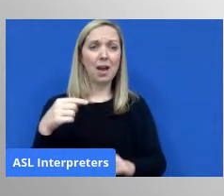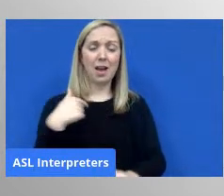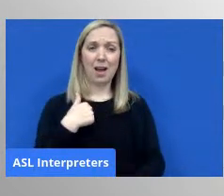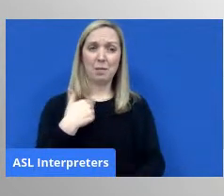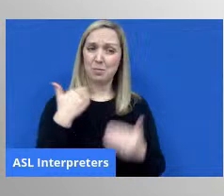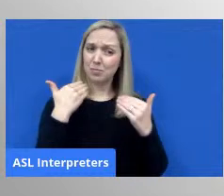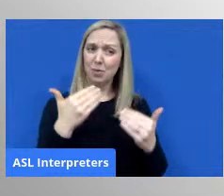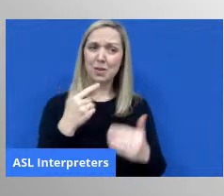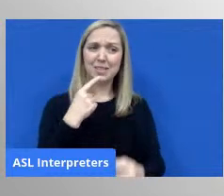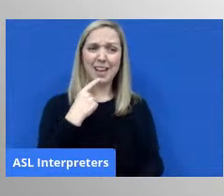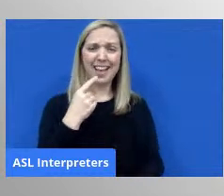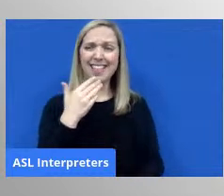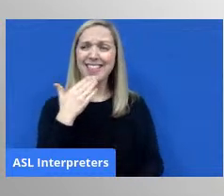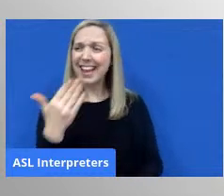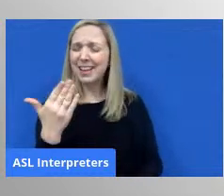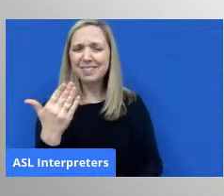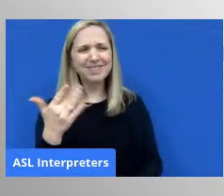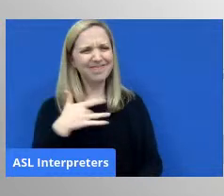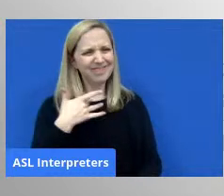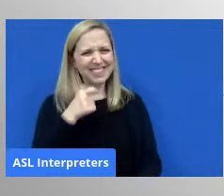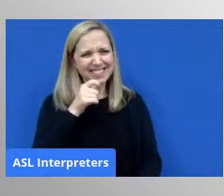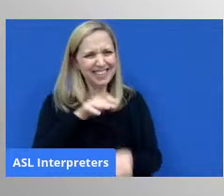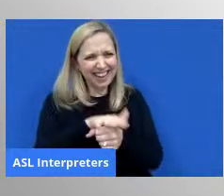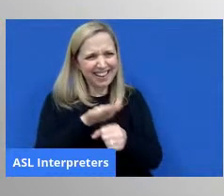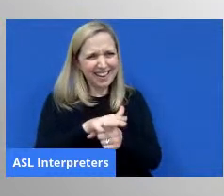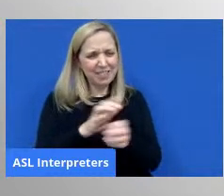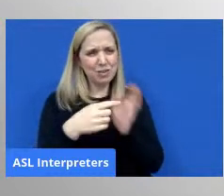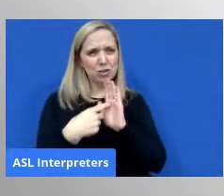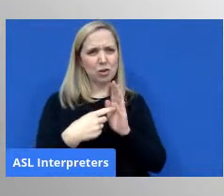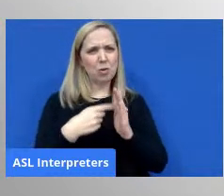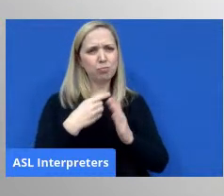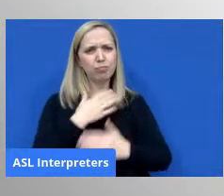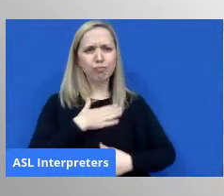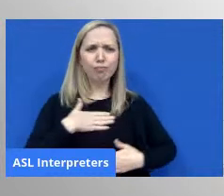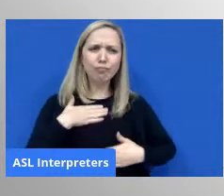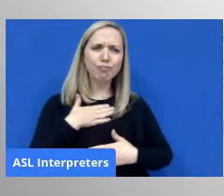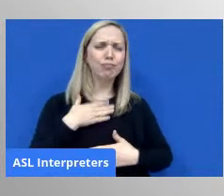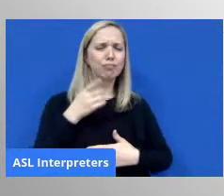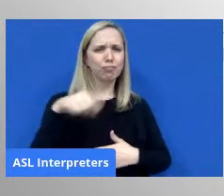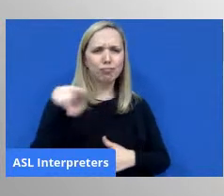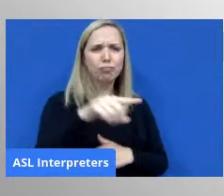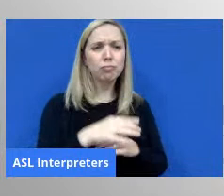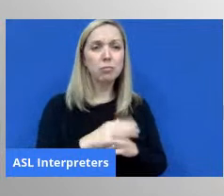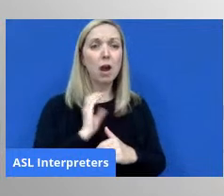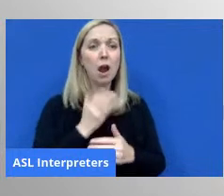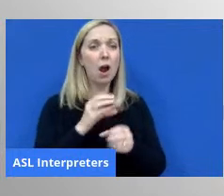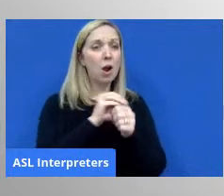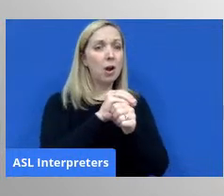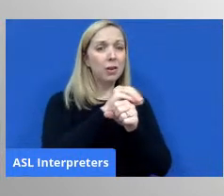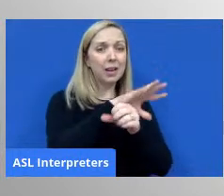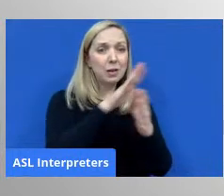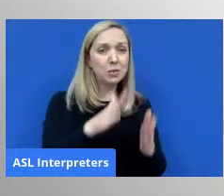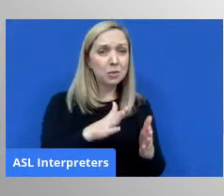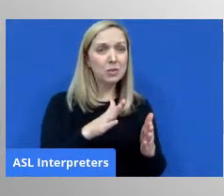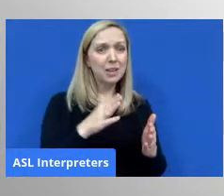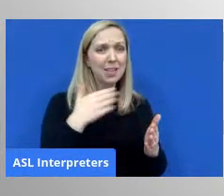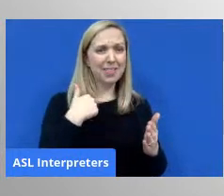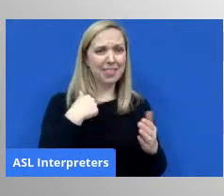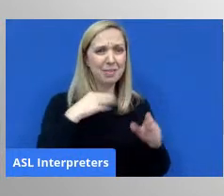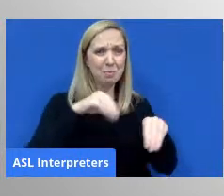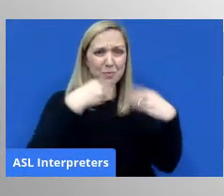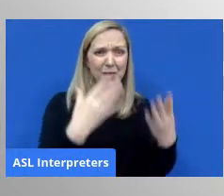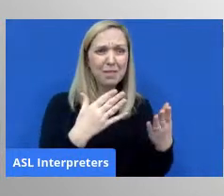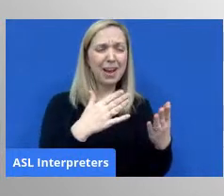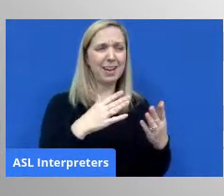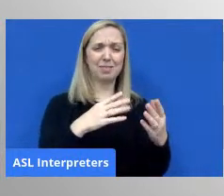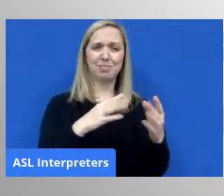too small of a sentiment to express our gratitude. Our counselors are part of the school support teams, providing essential social emotional